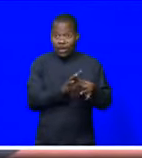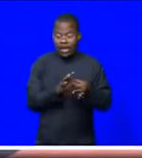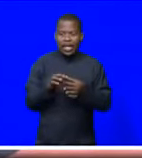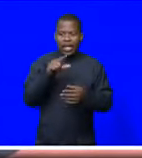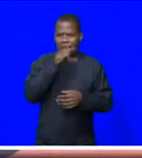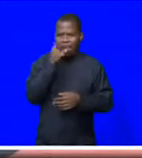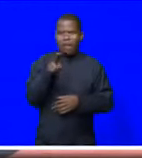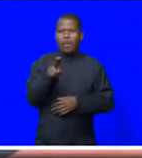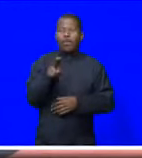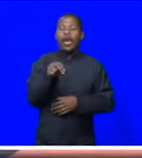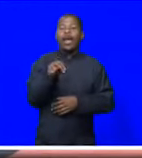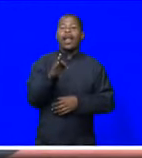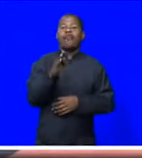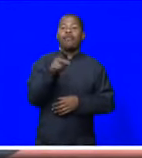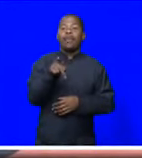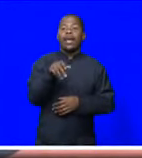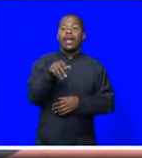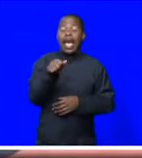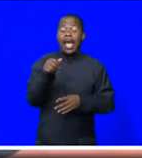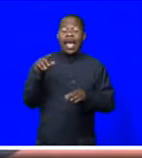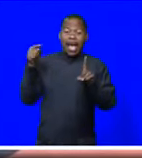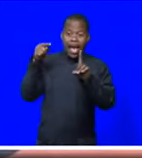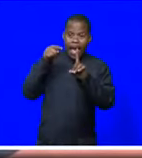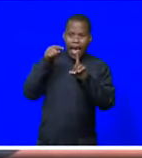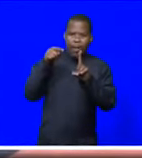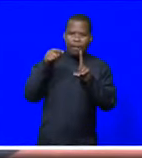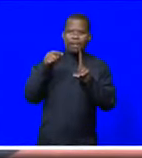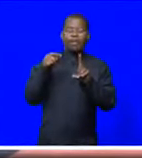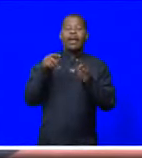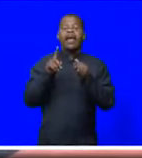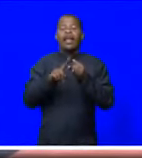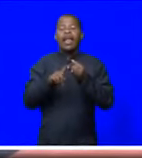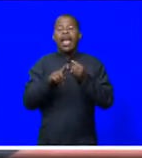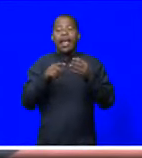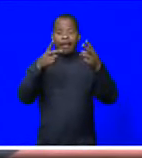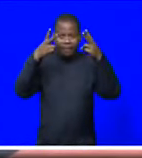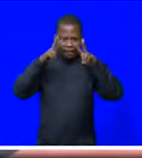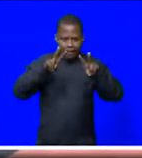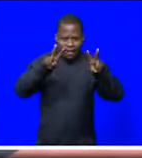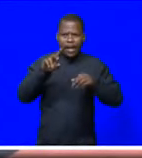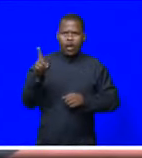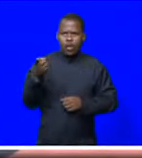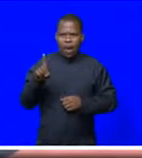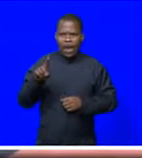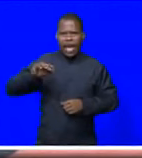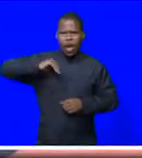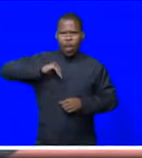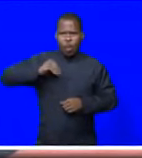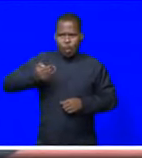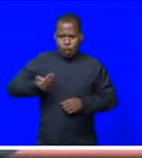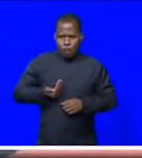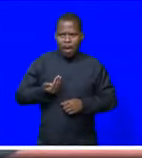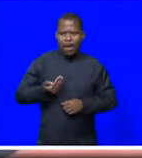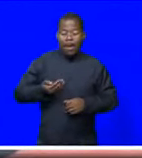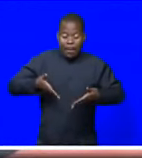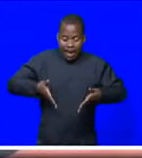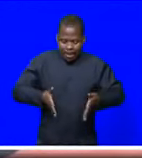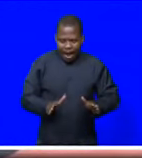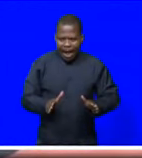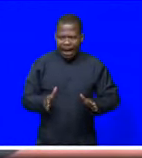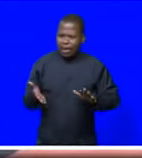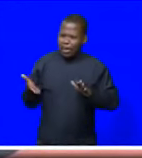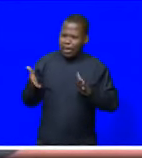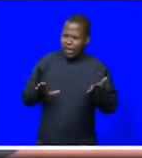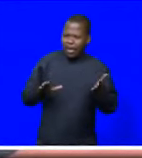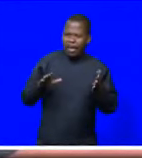UNFPA sinelgoli letfu lelikvision ukuthi sifuna ukwehlisa ufa kwabomake